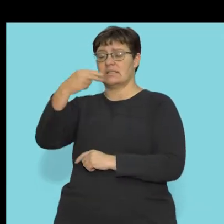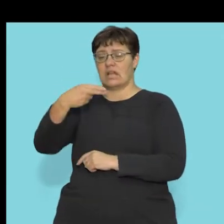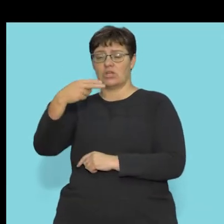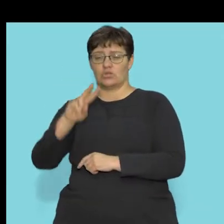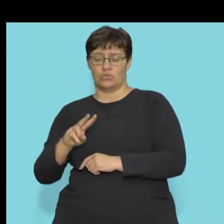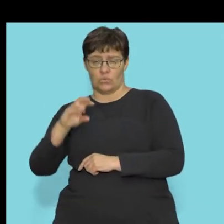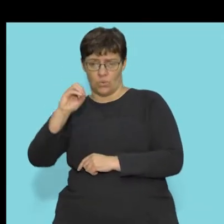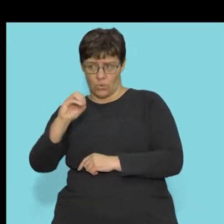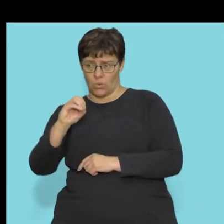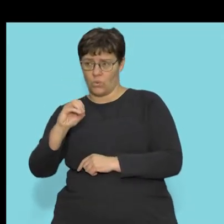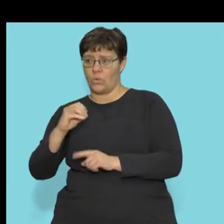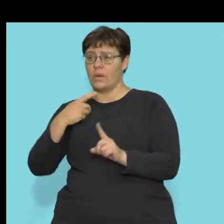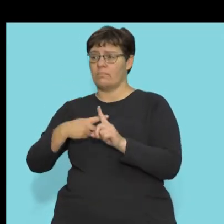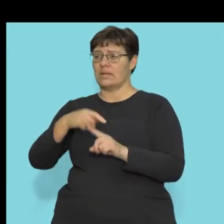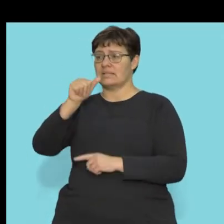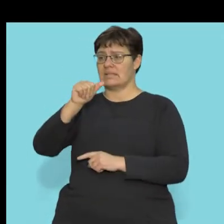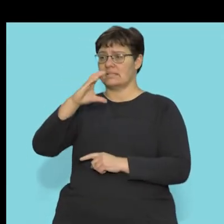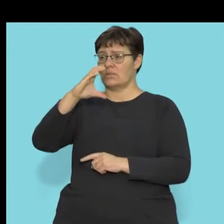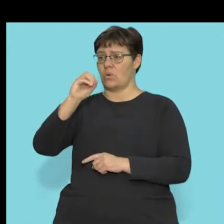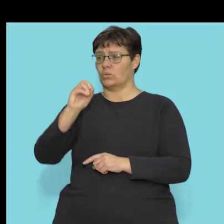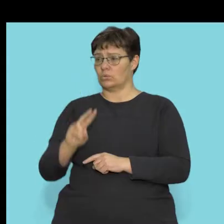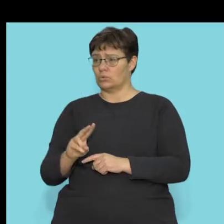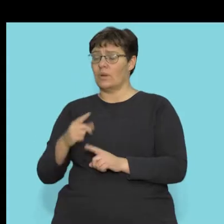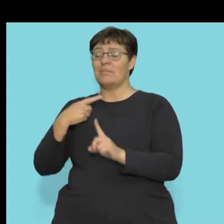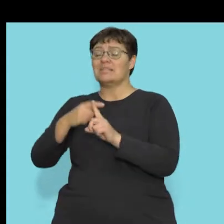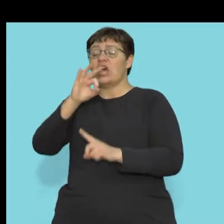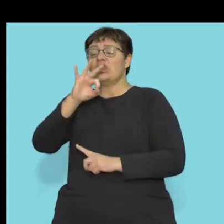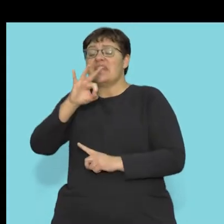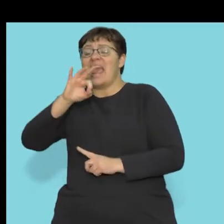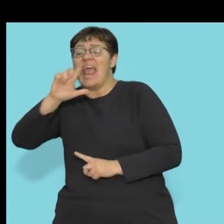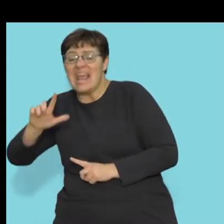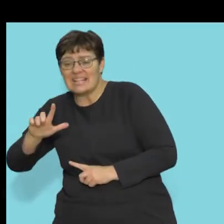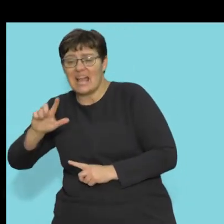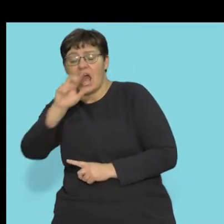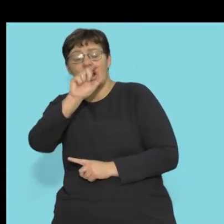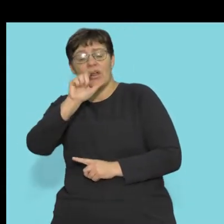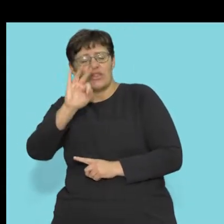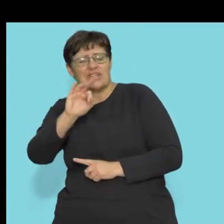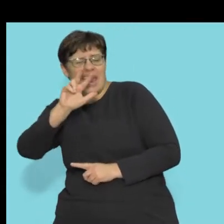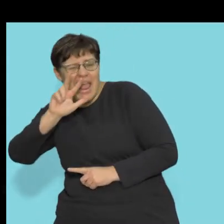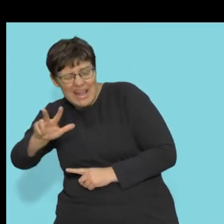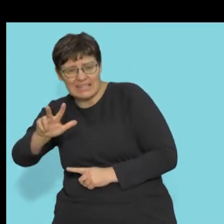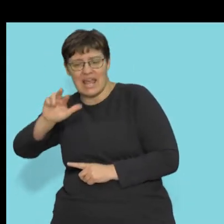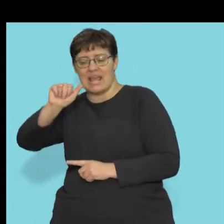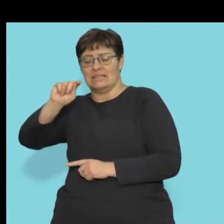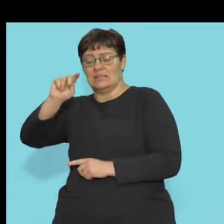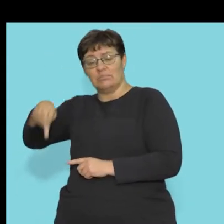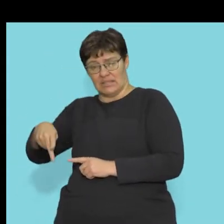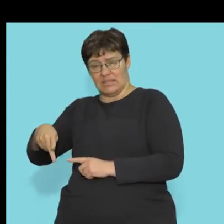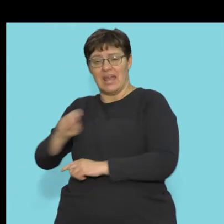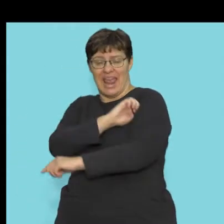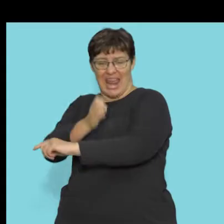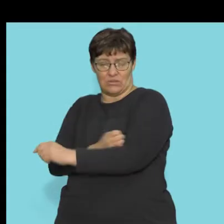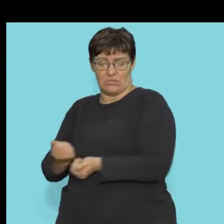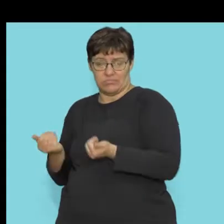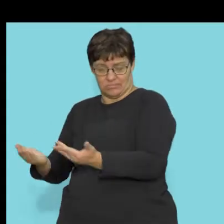water, carbon dioxide, and 38 molecules of energy-rich ATP. And so this